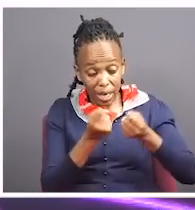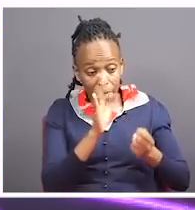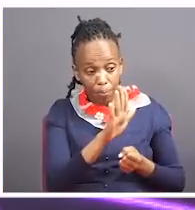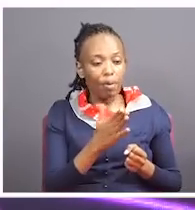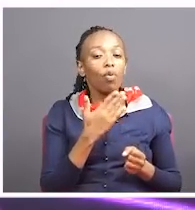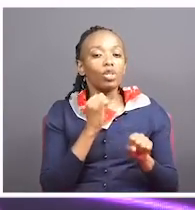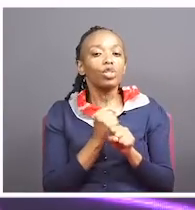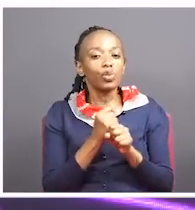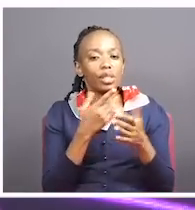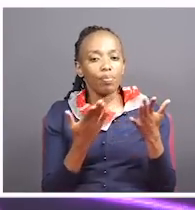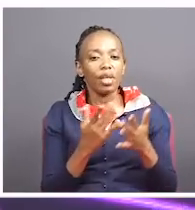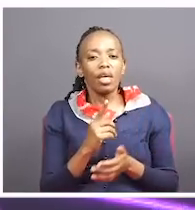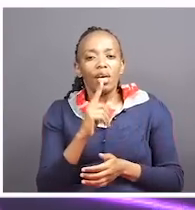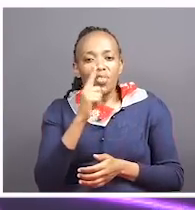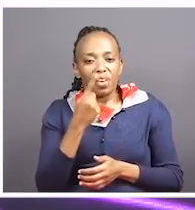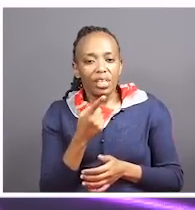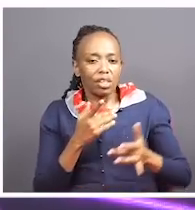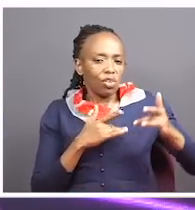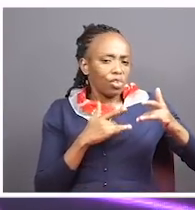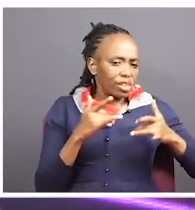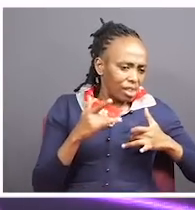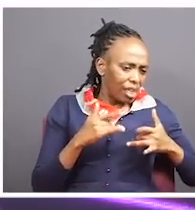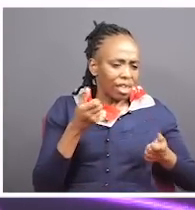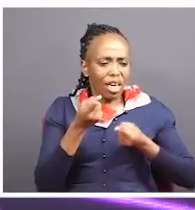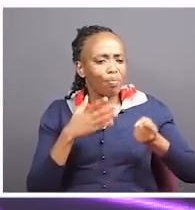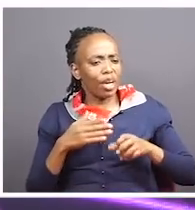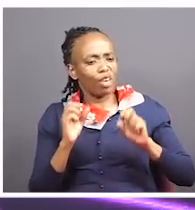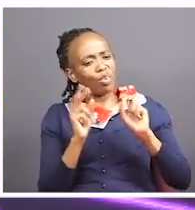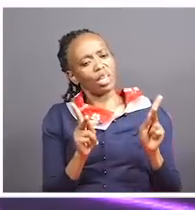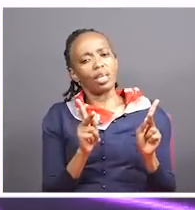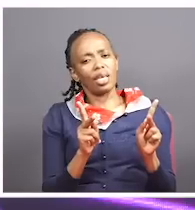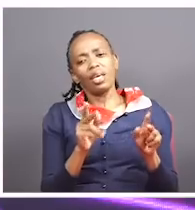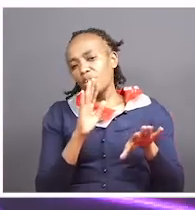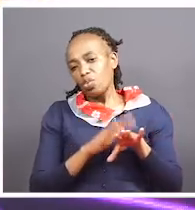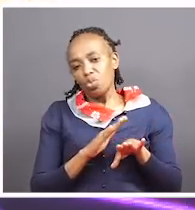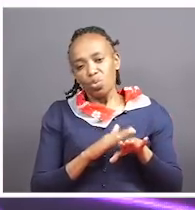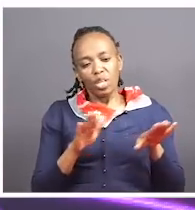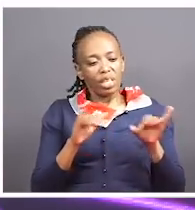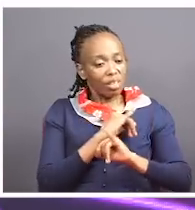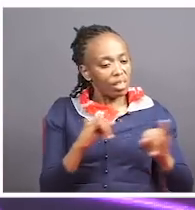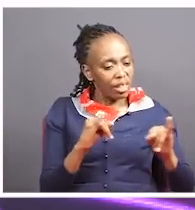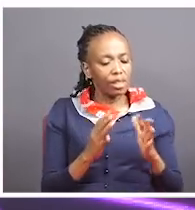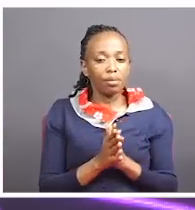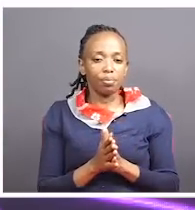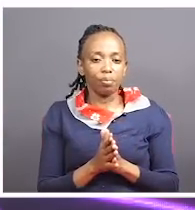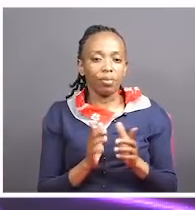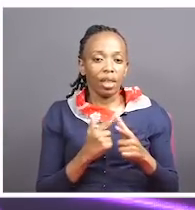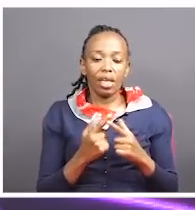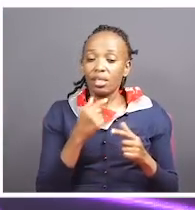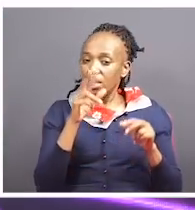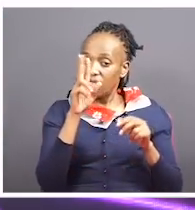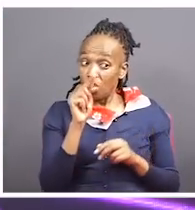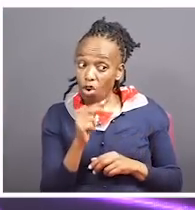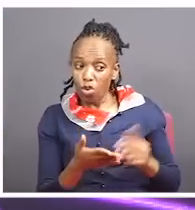do something on it. As far as I was concerned, my car was okay. I mean, it was good. It was clean. He